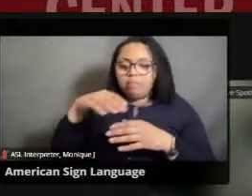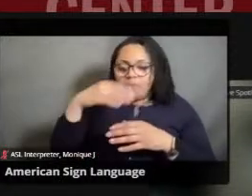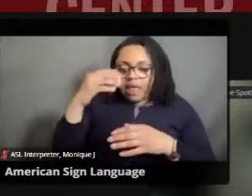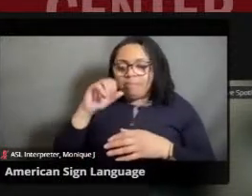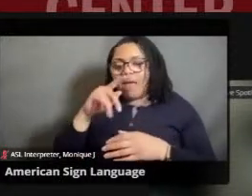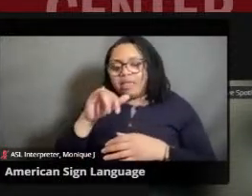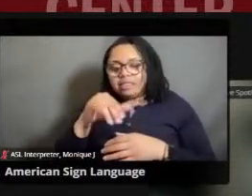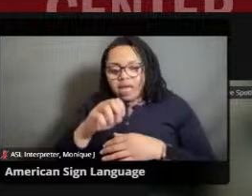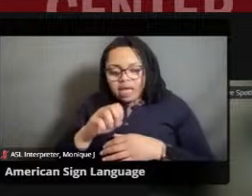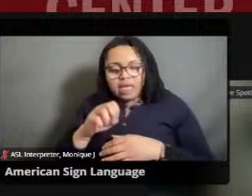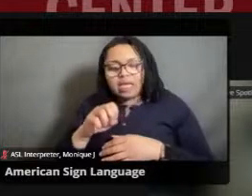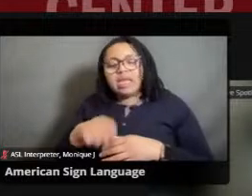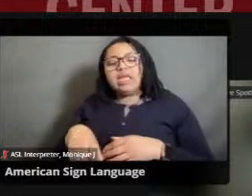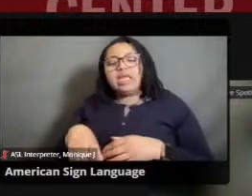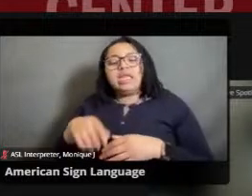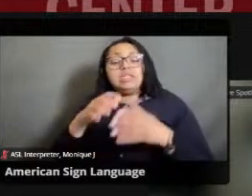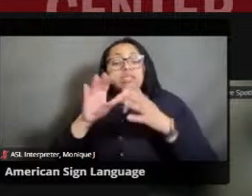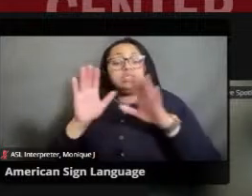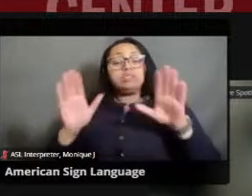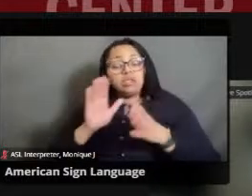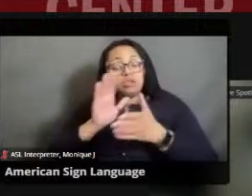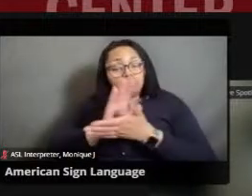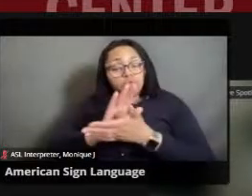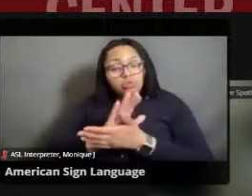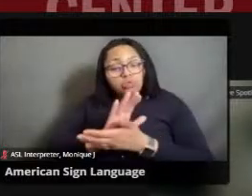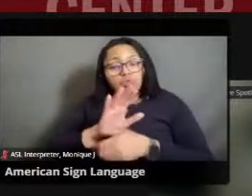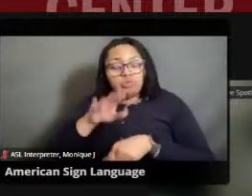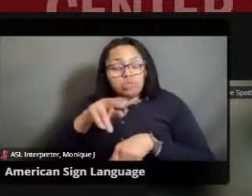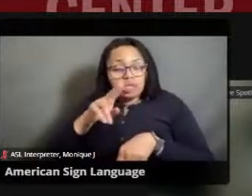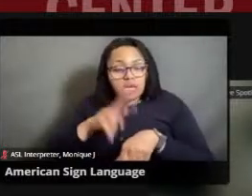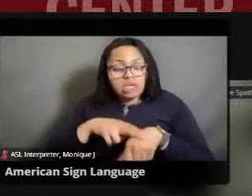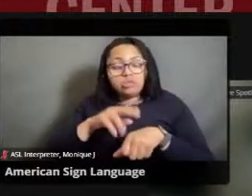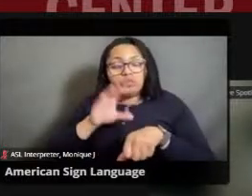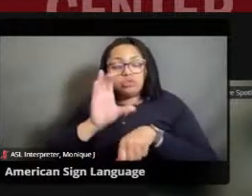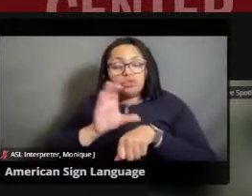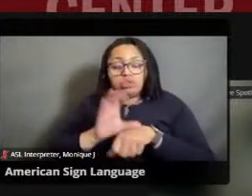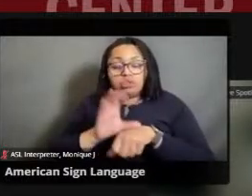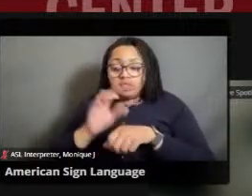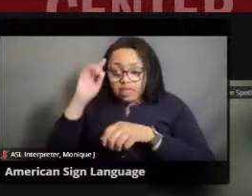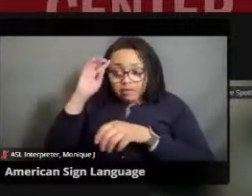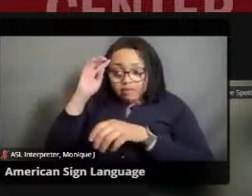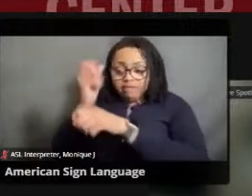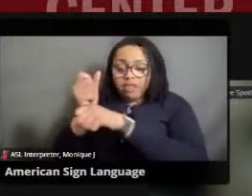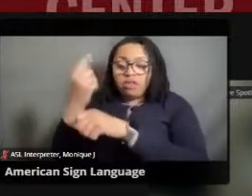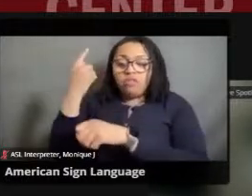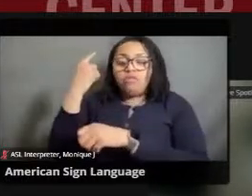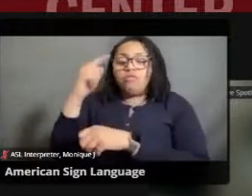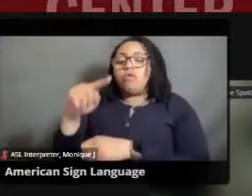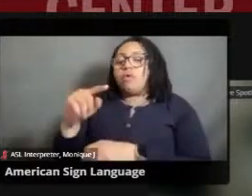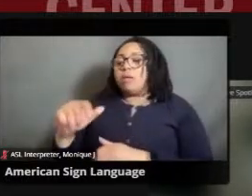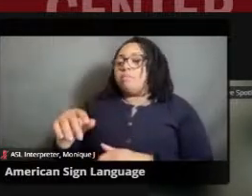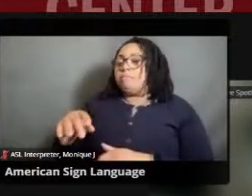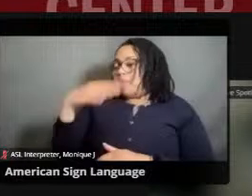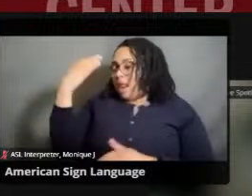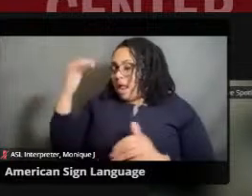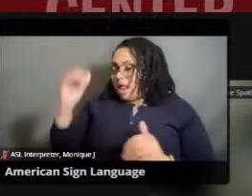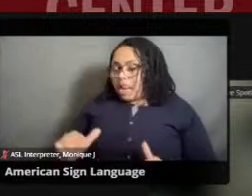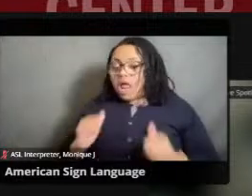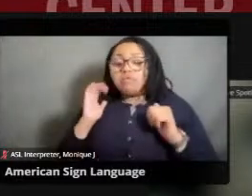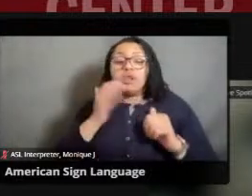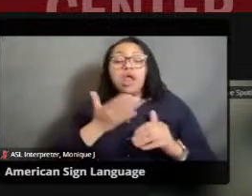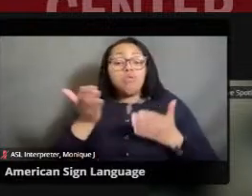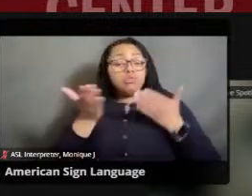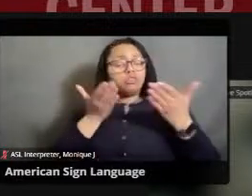National Council of Churches, and Faith for Black Lives. But our services will continue on